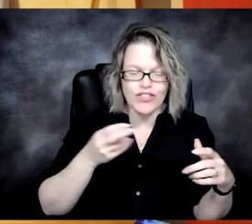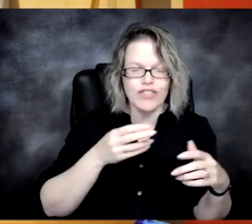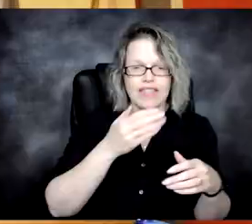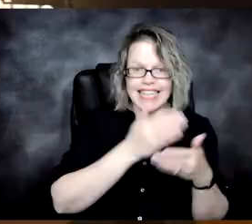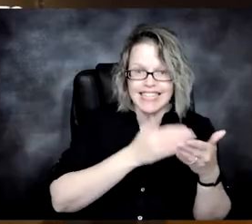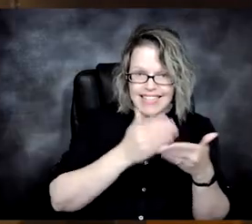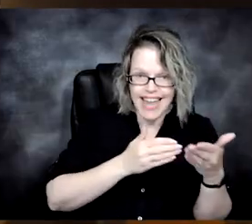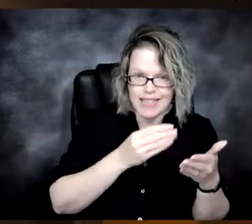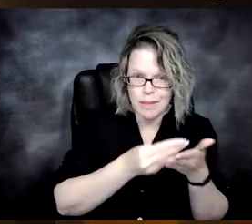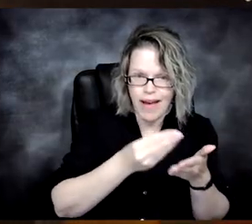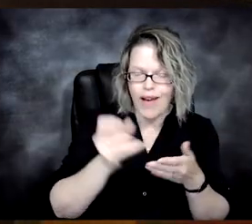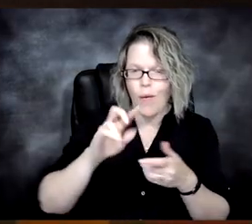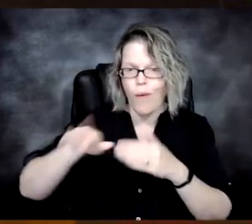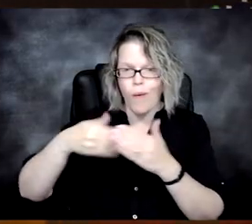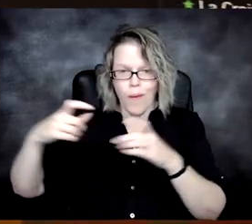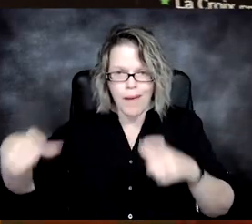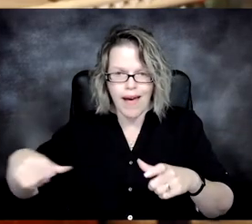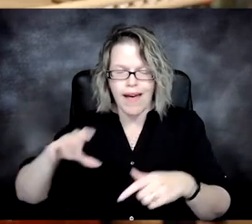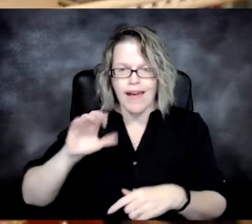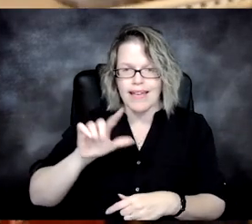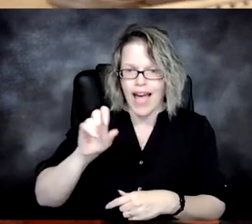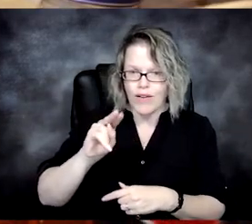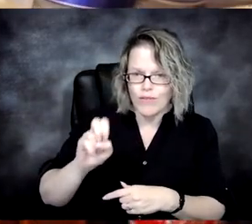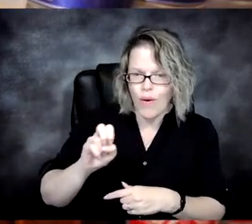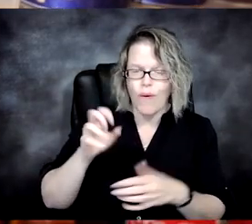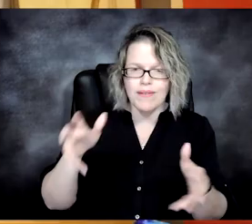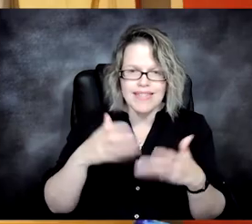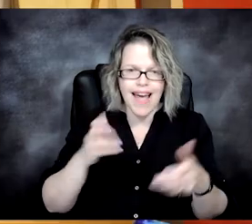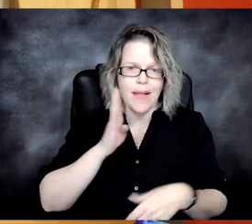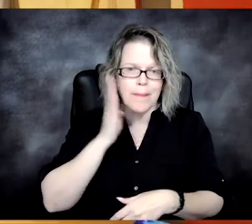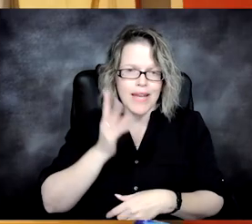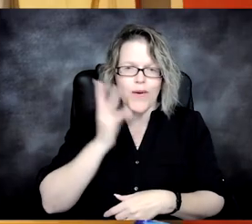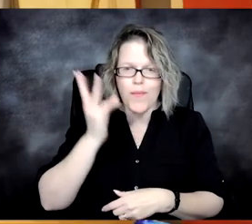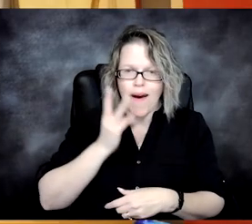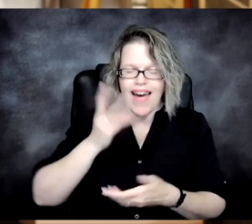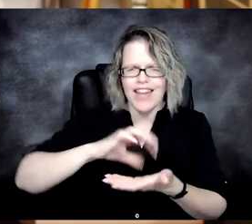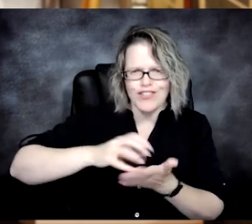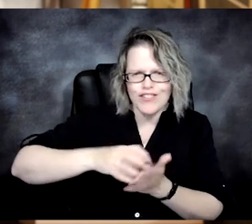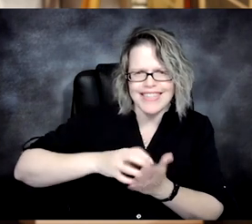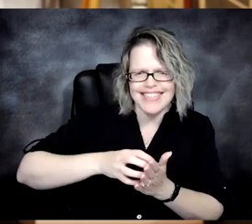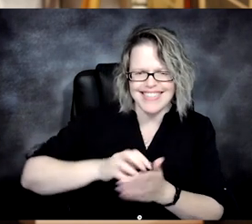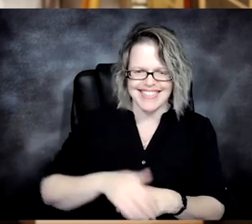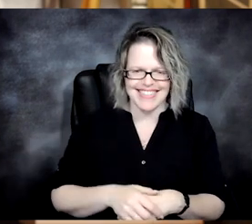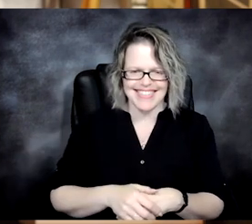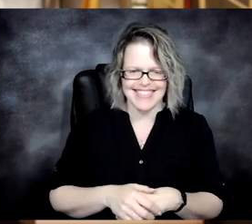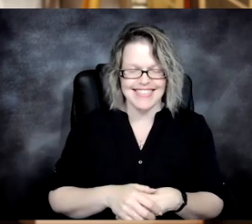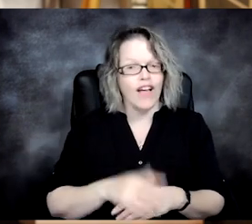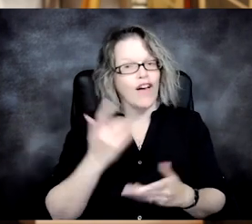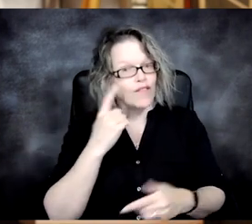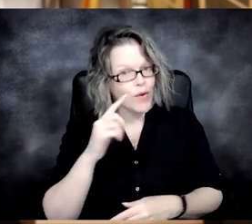whole pie. And we also do calzones, salads, beer and wine, and chocolate chip cookies. Well, for the